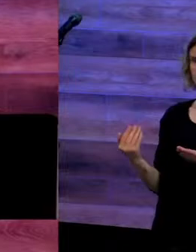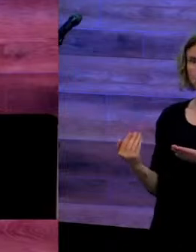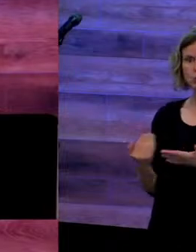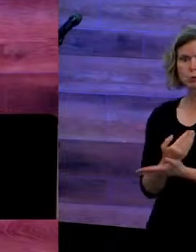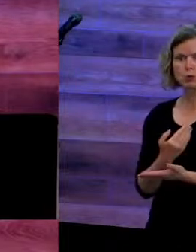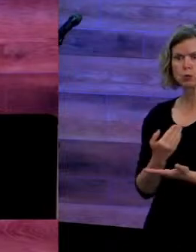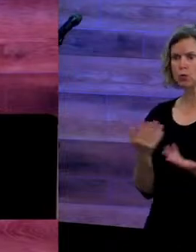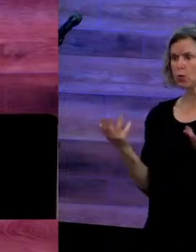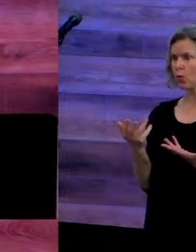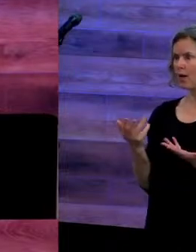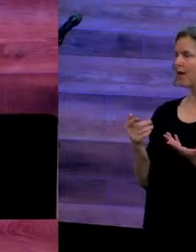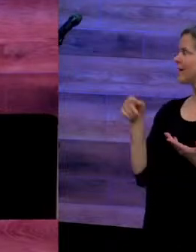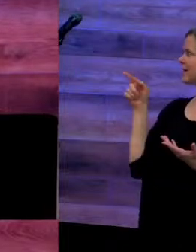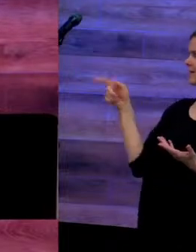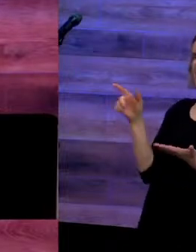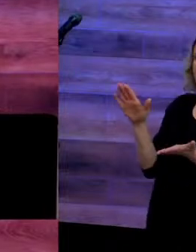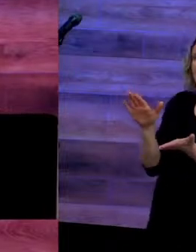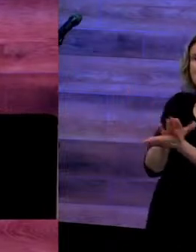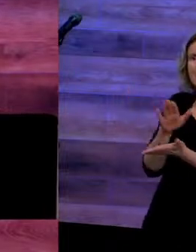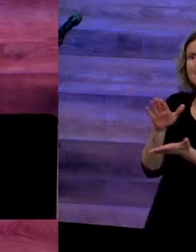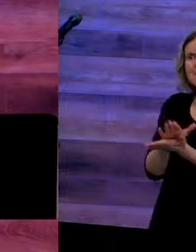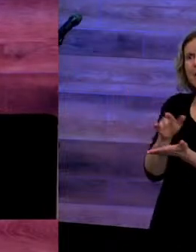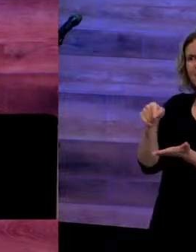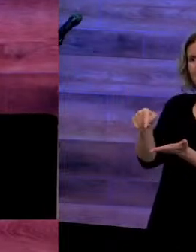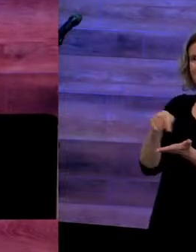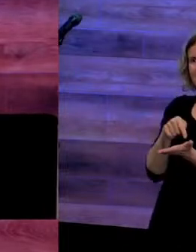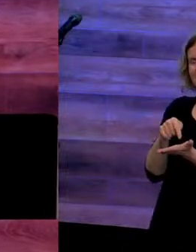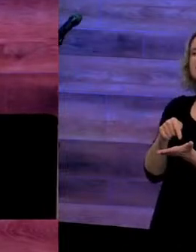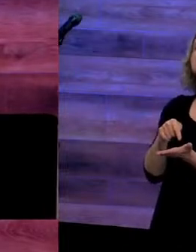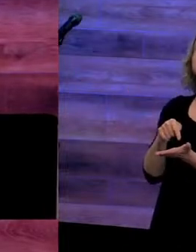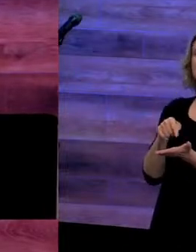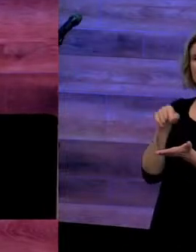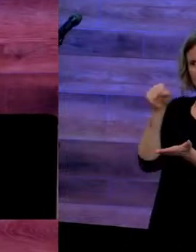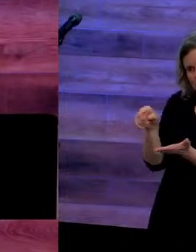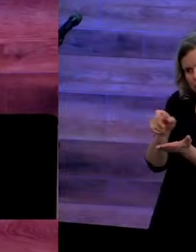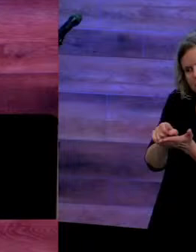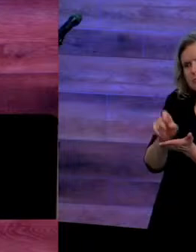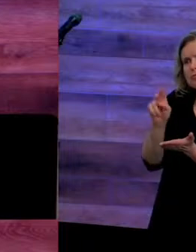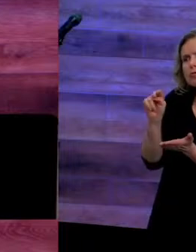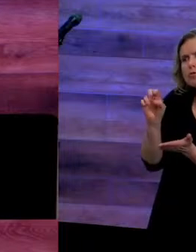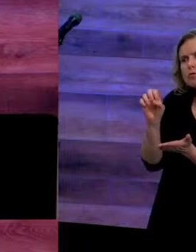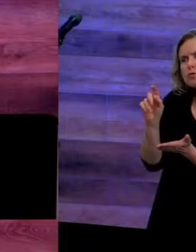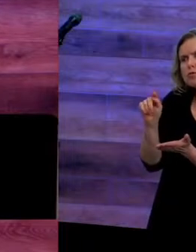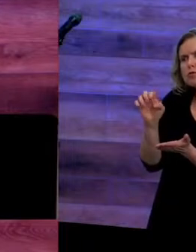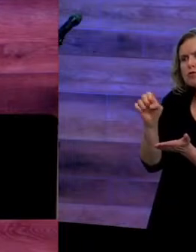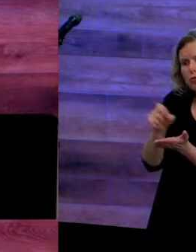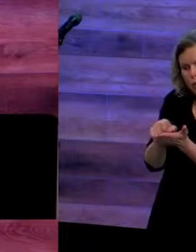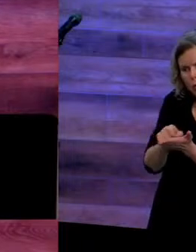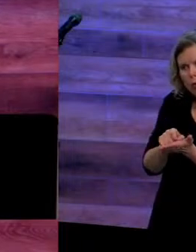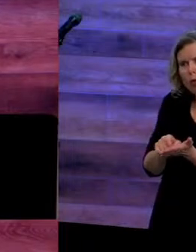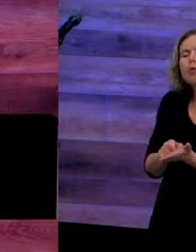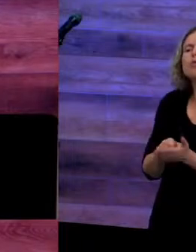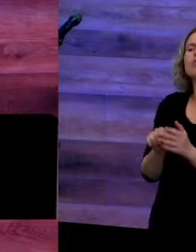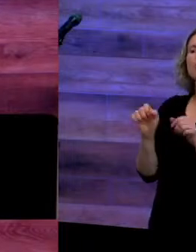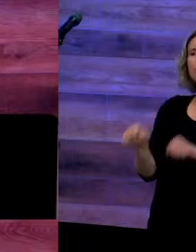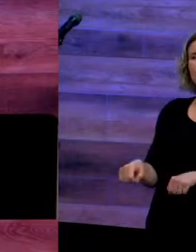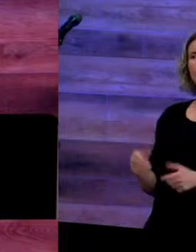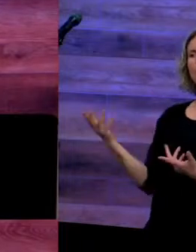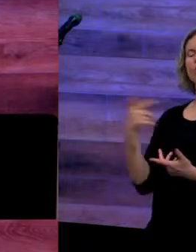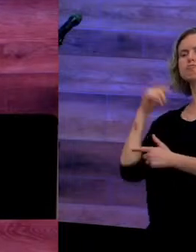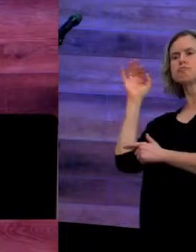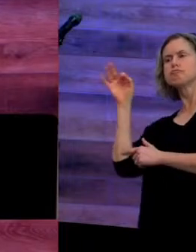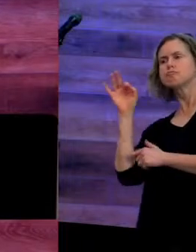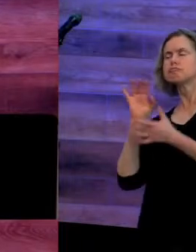around. It's these pads of paper that have space for you to take notes on the message. We got this idea from another